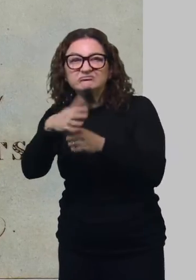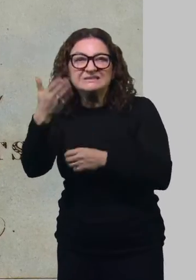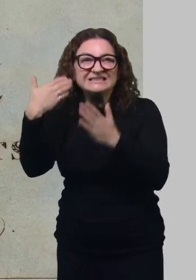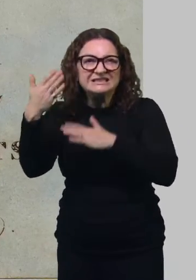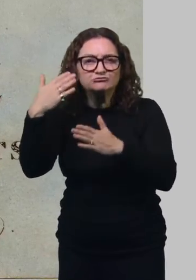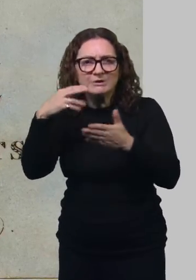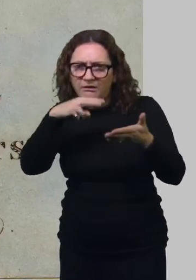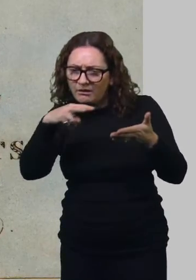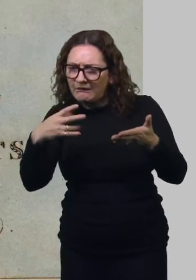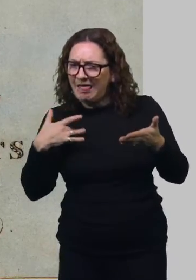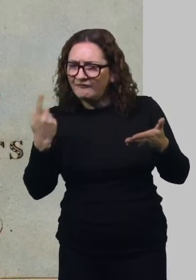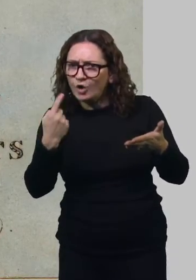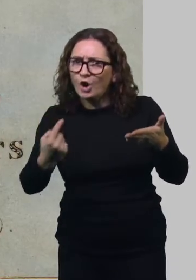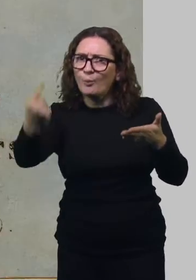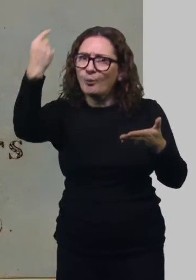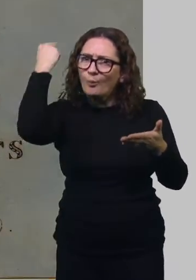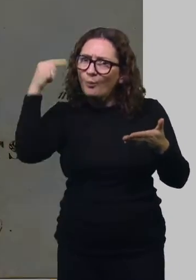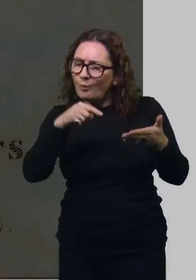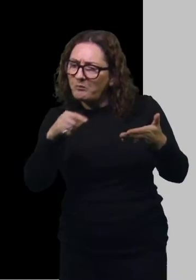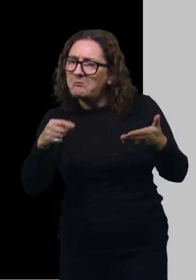other useful information.